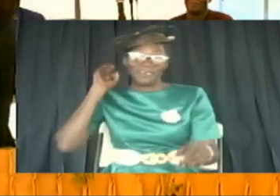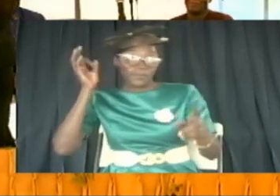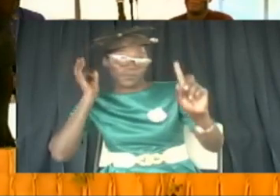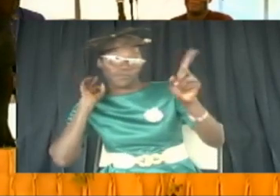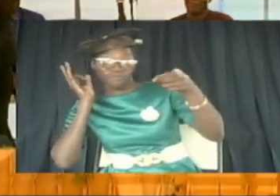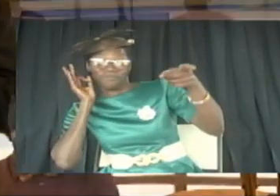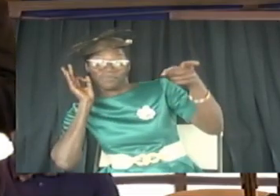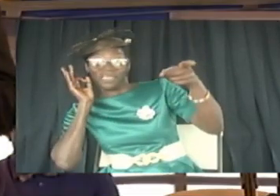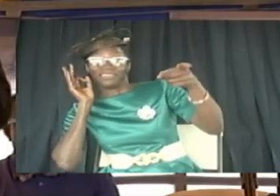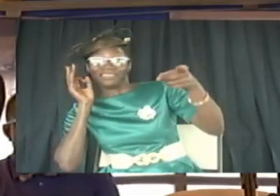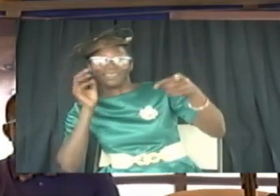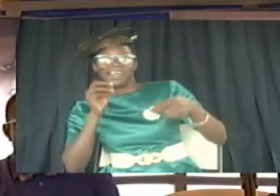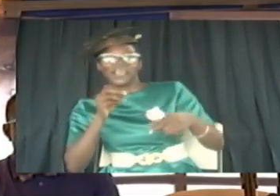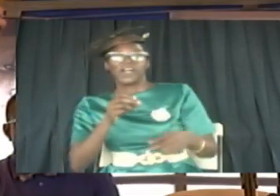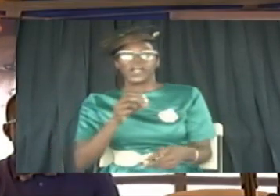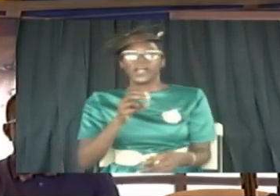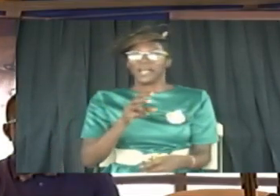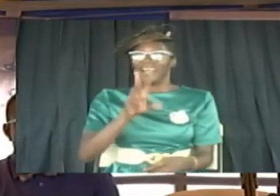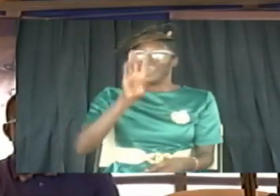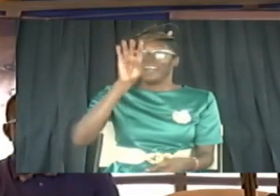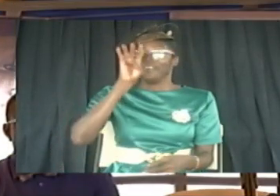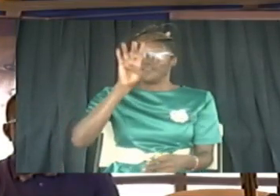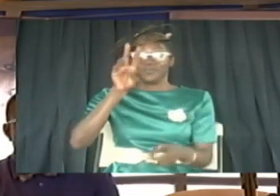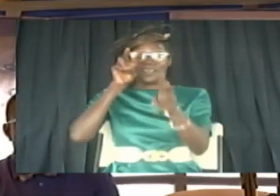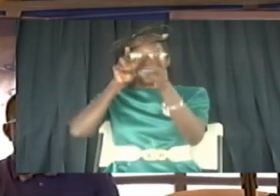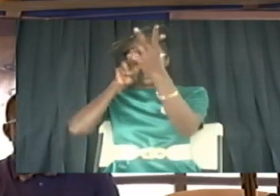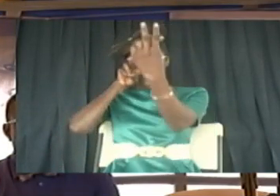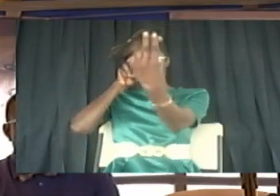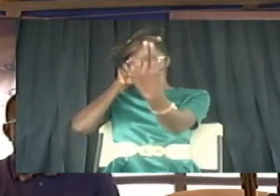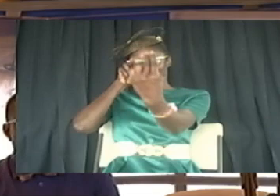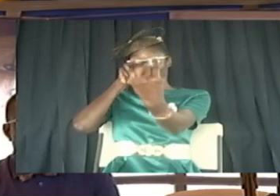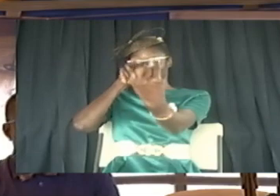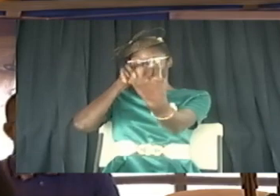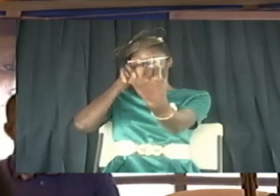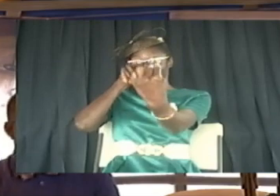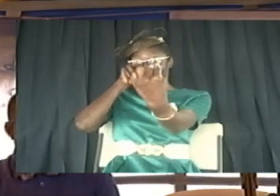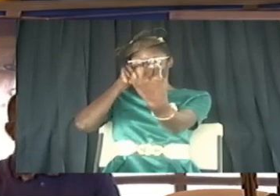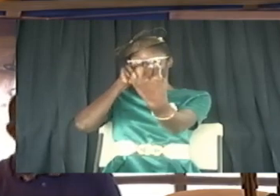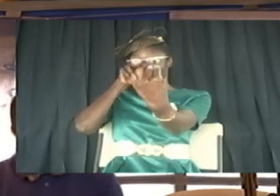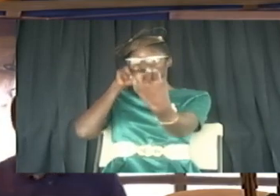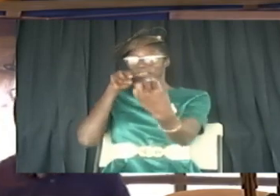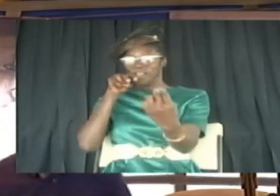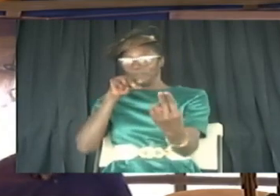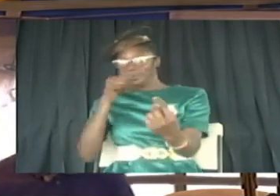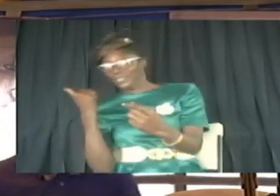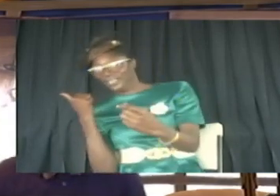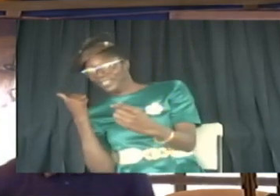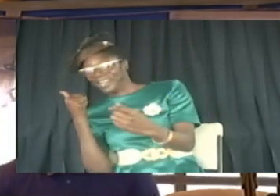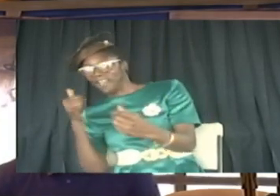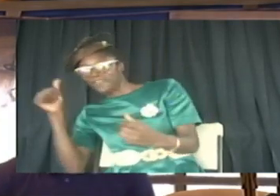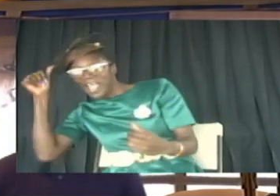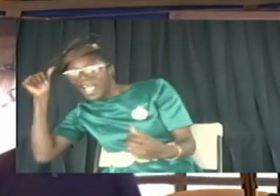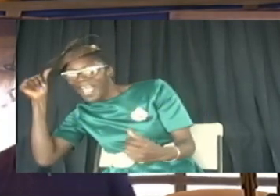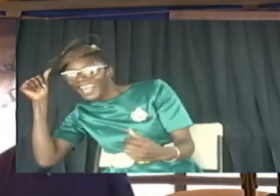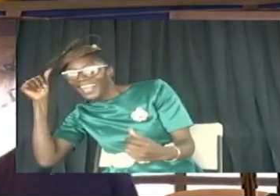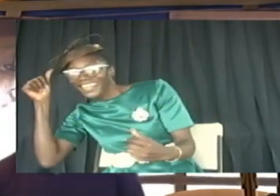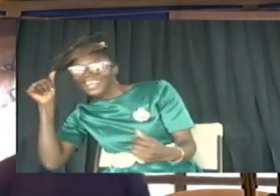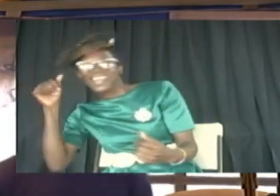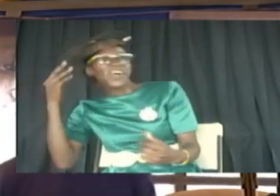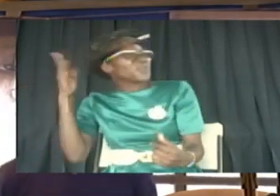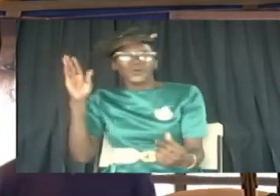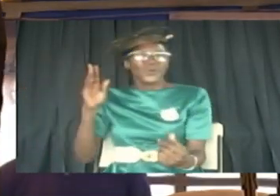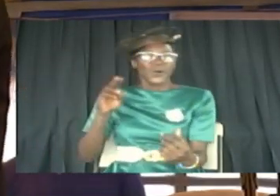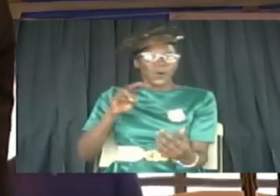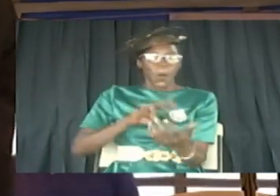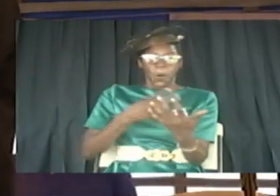just there. And she just shifted her head. She just shifted her head. No, I didn't know what it means, but I